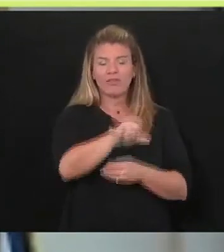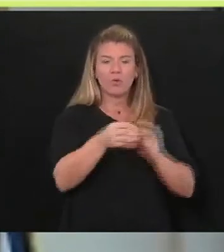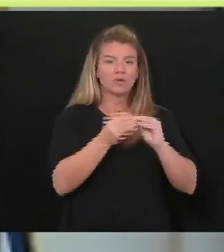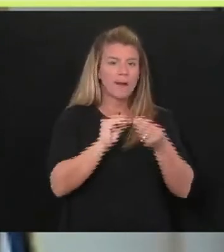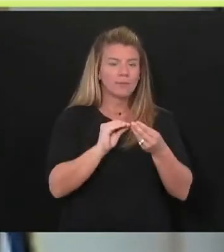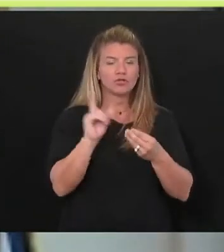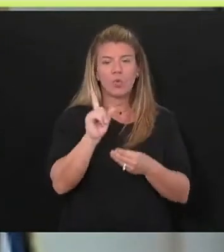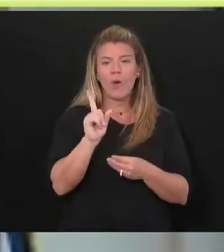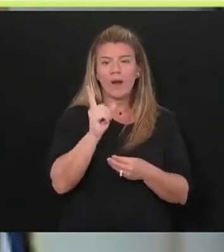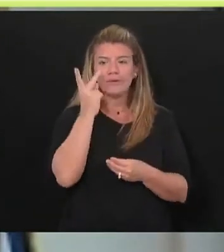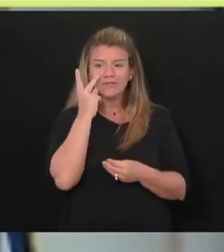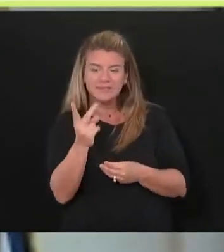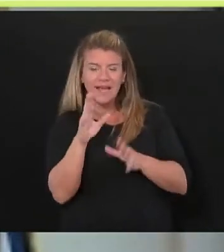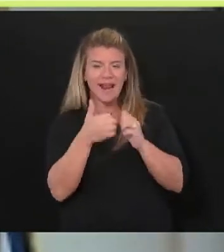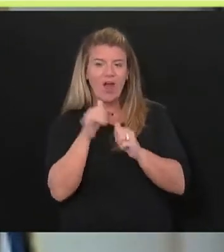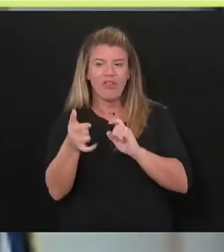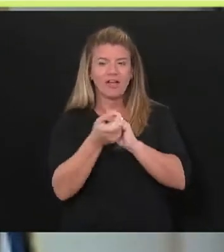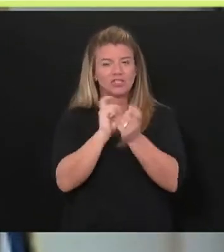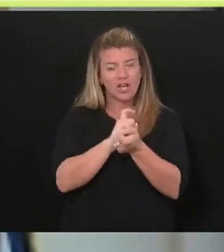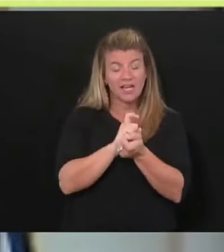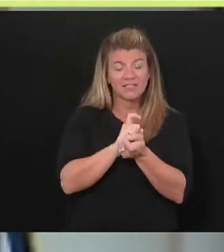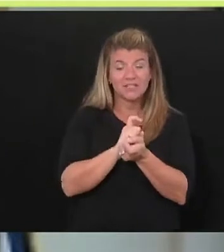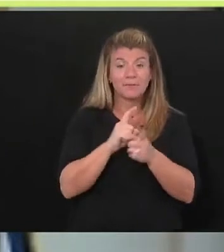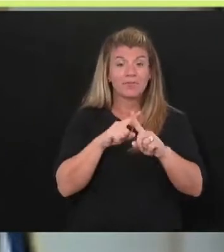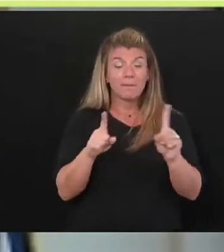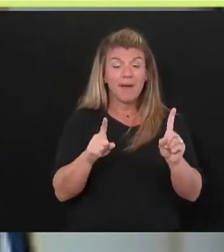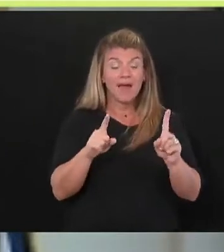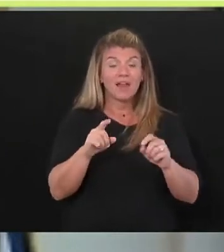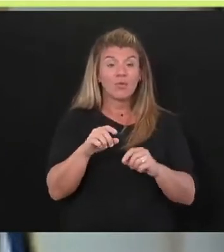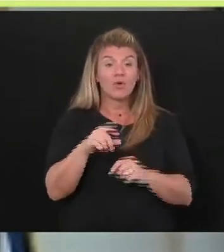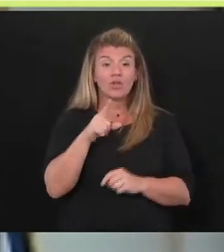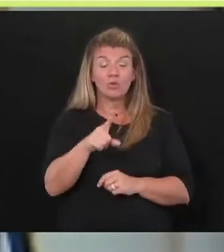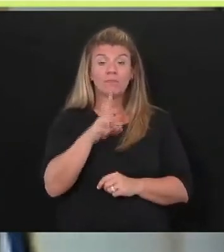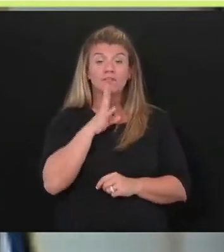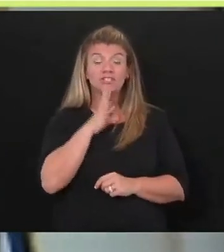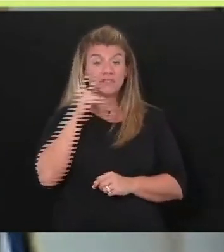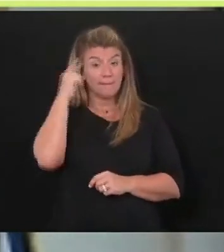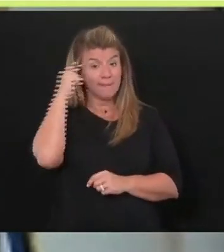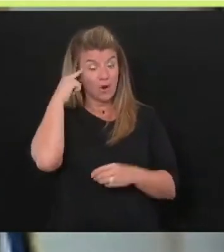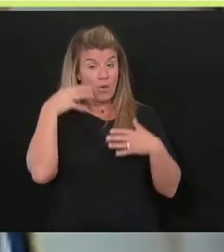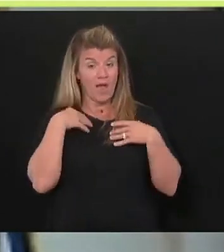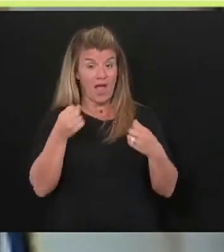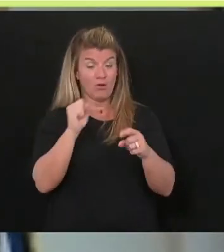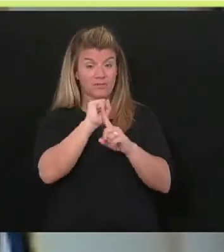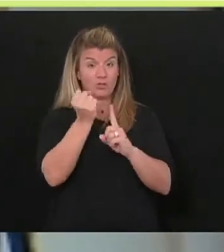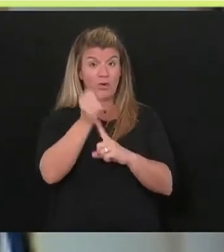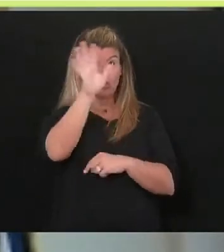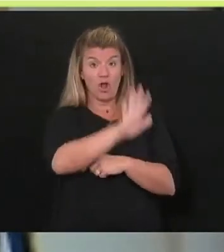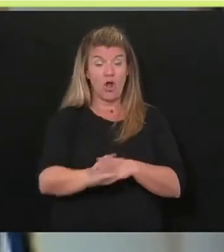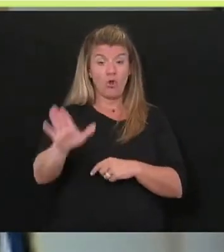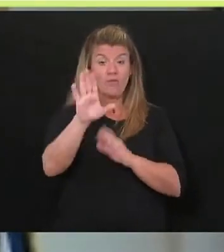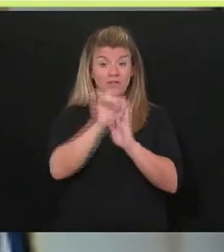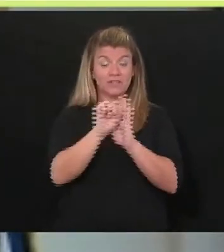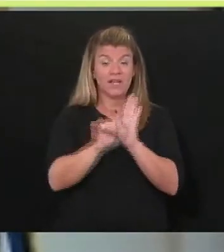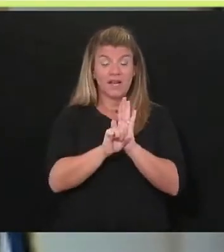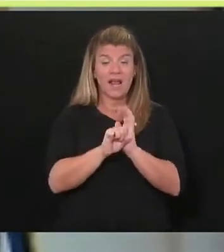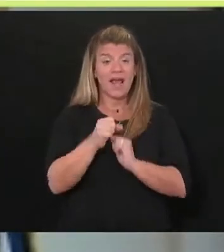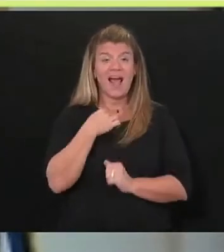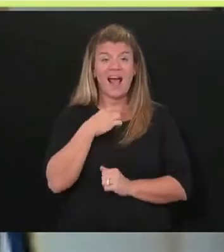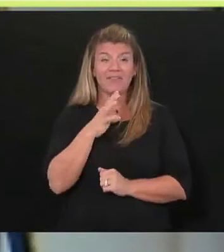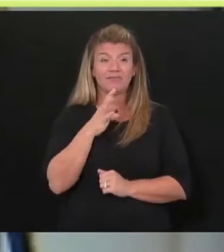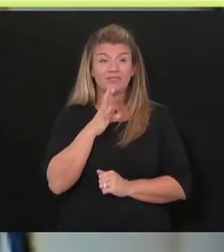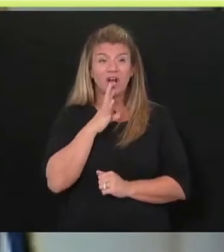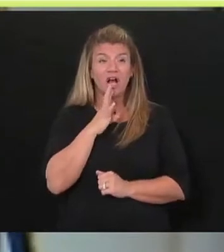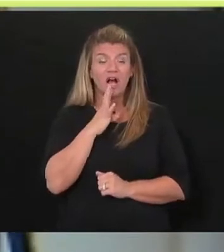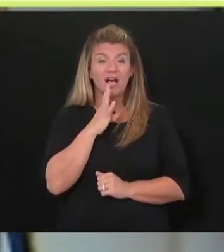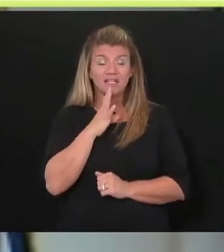are and how that's changed. In terms of the mental health situation across the state, I've talked about our